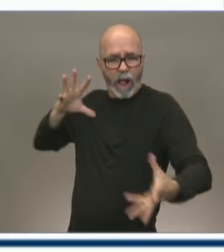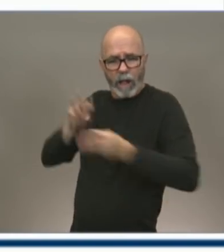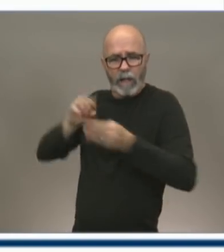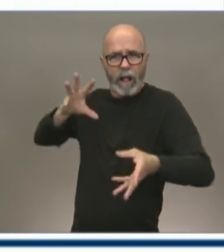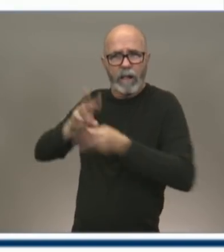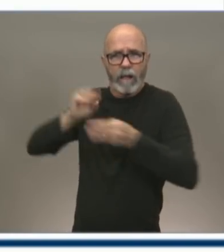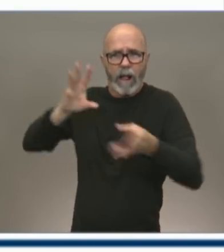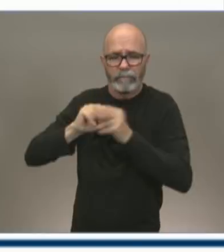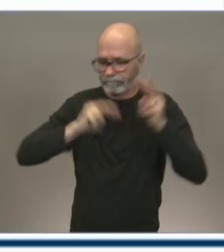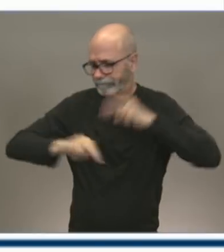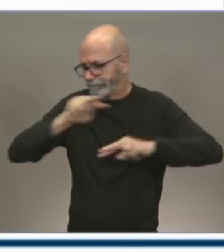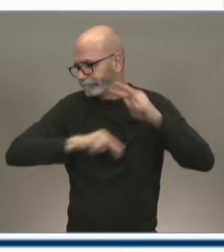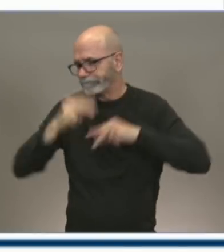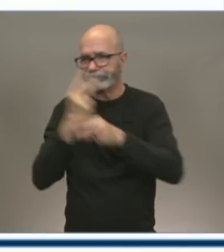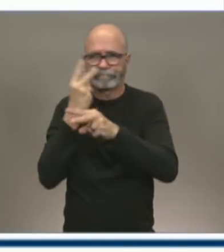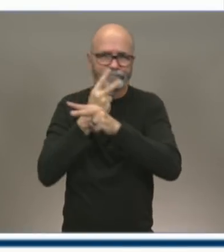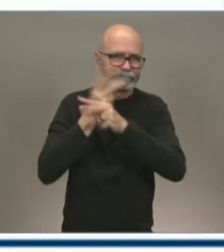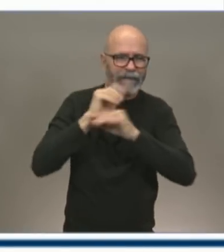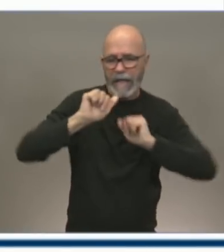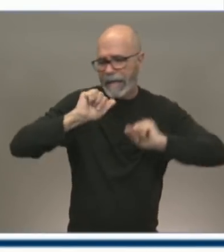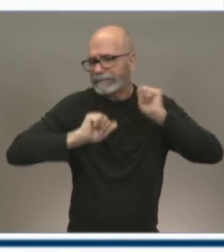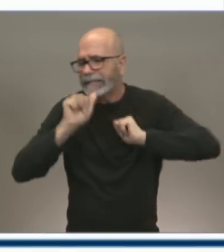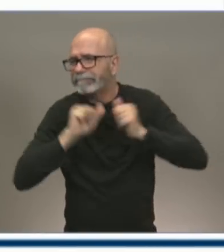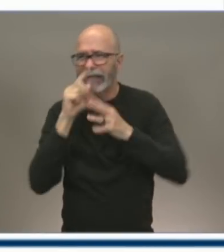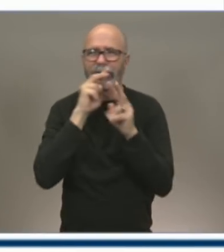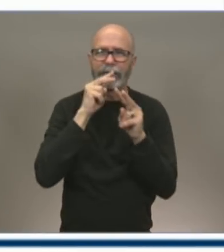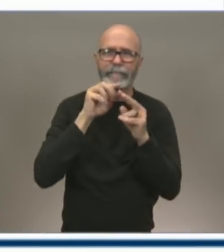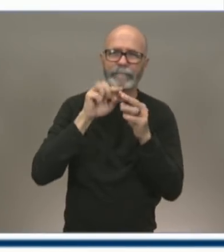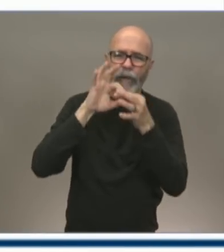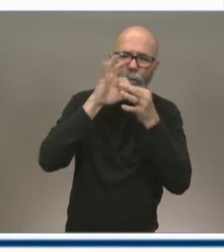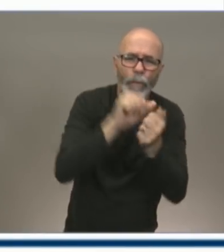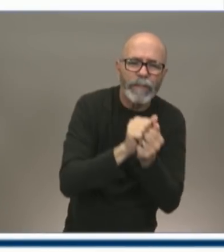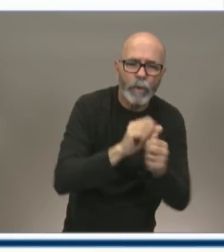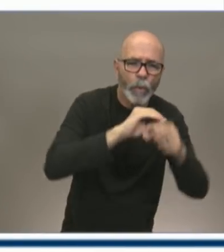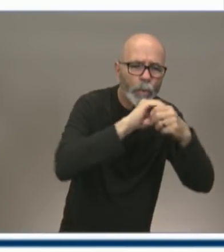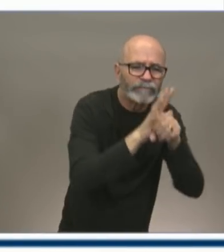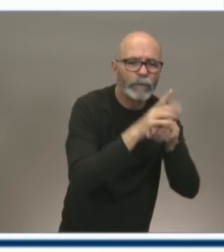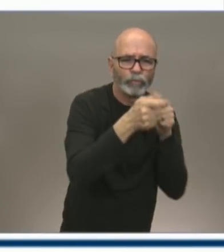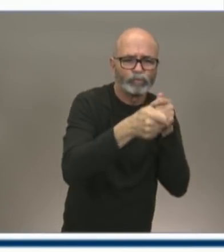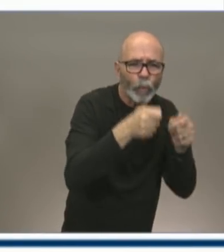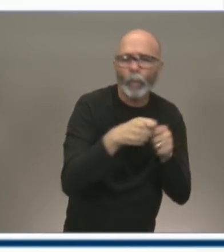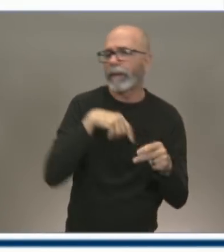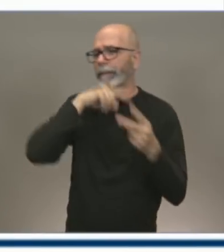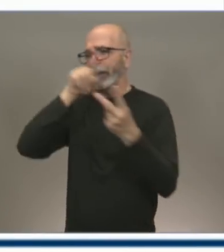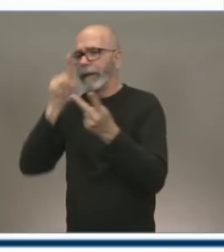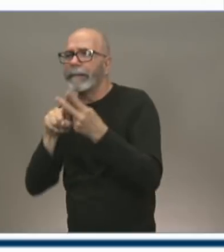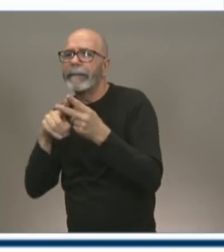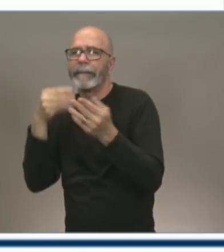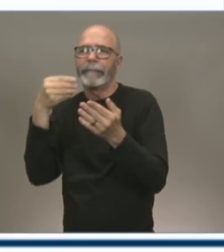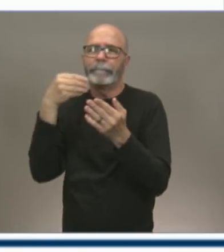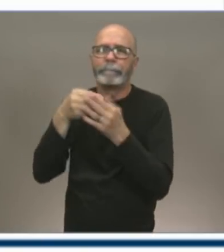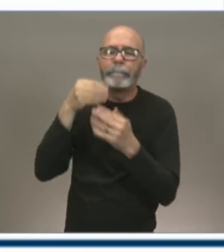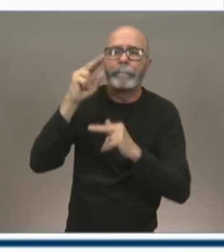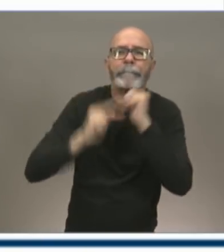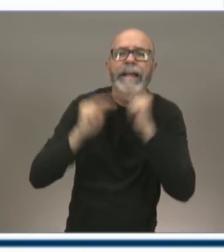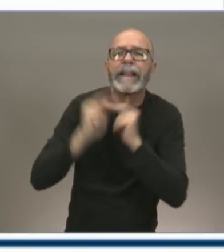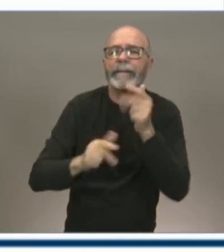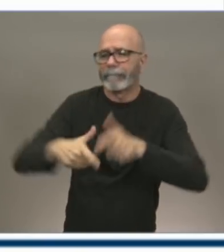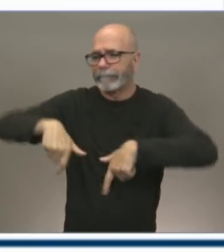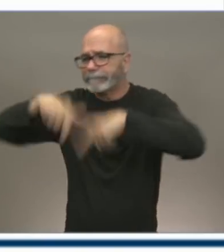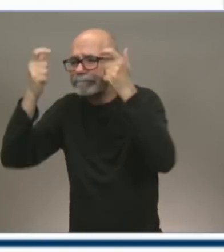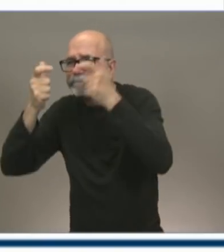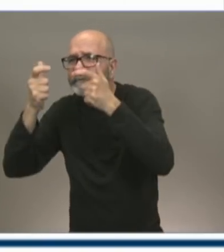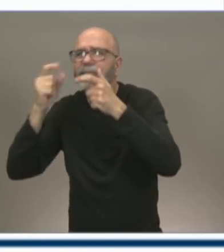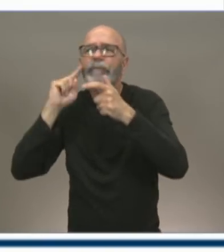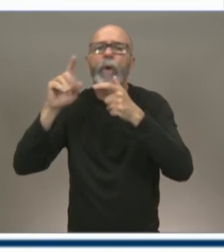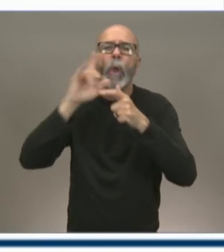around infection control, around what the physical infrastructure is like. And then that